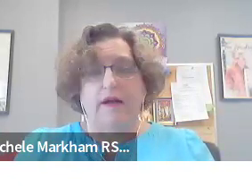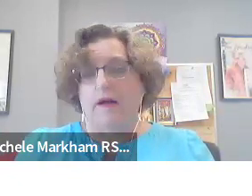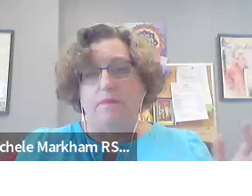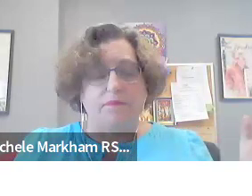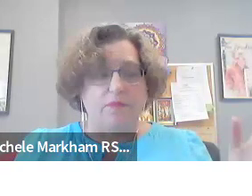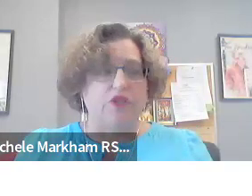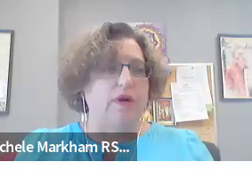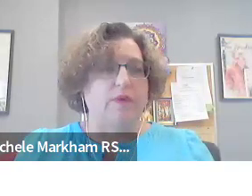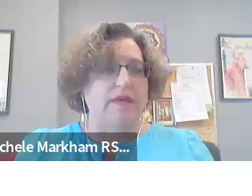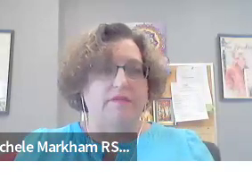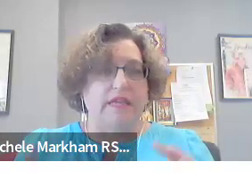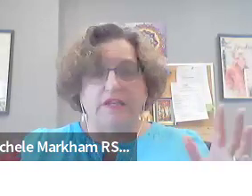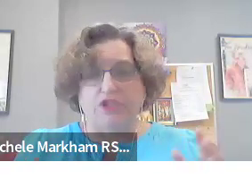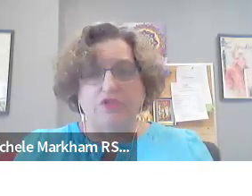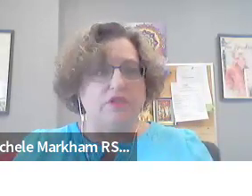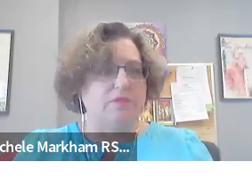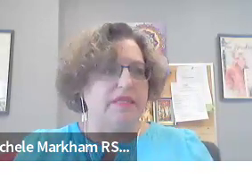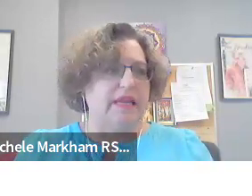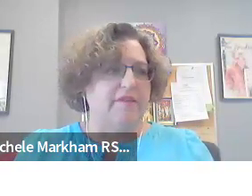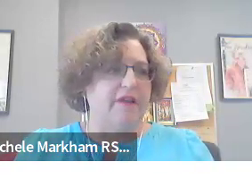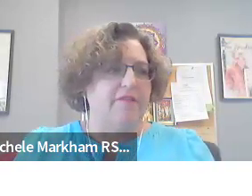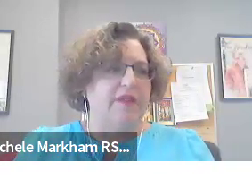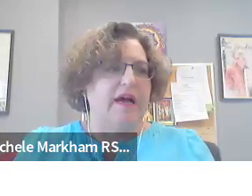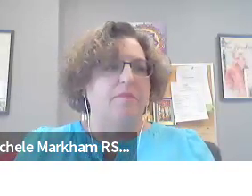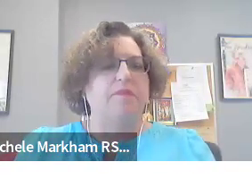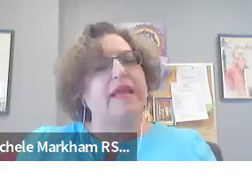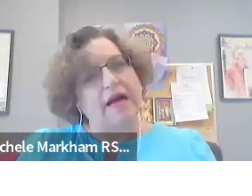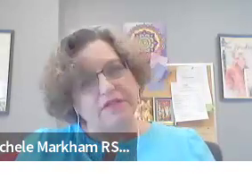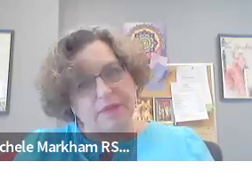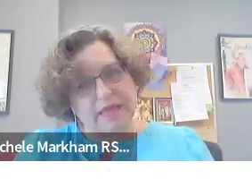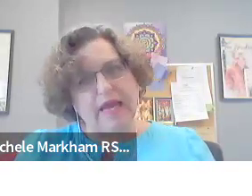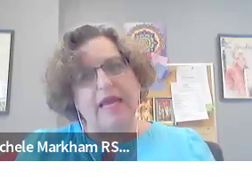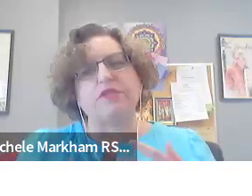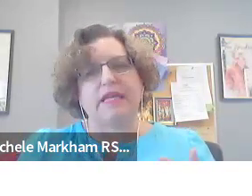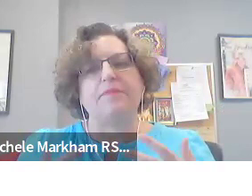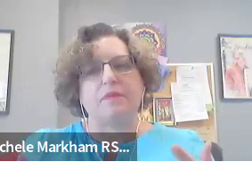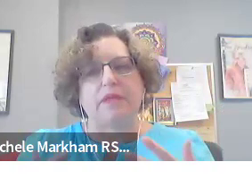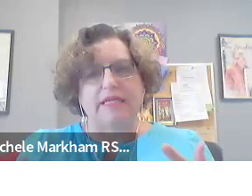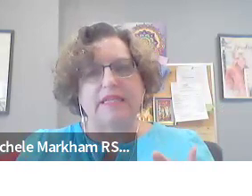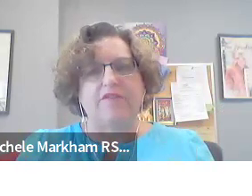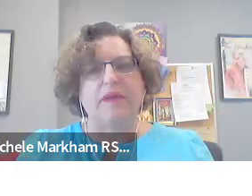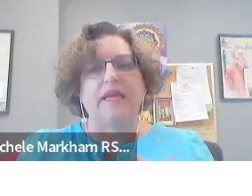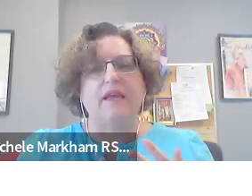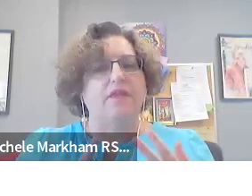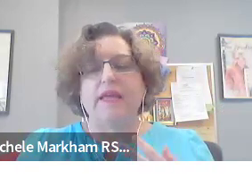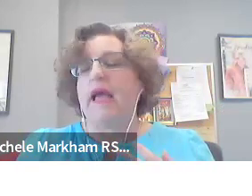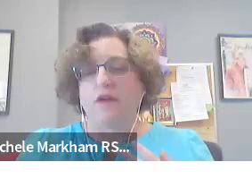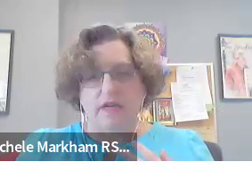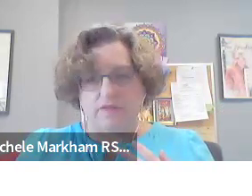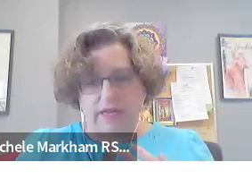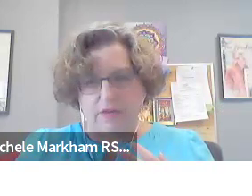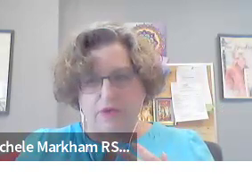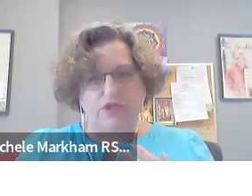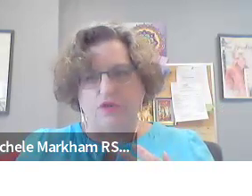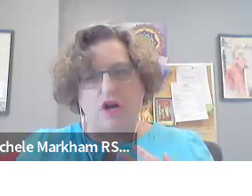food, do what they need to do to be safe. They have to be able to keep the place safe, meaning they